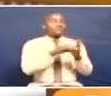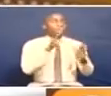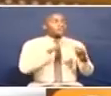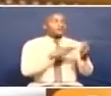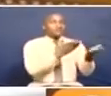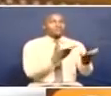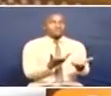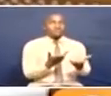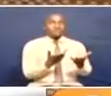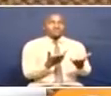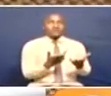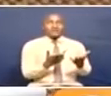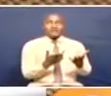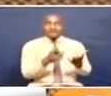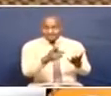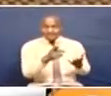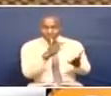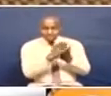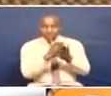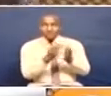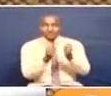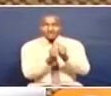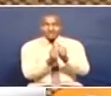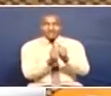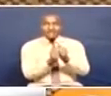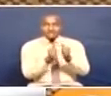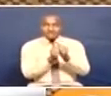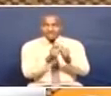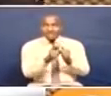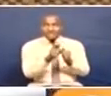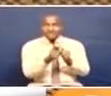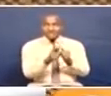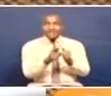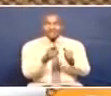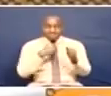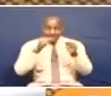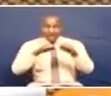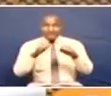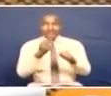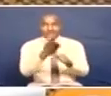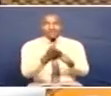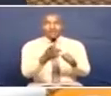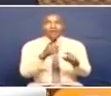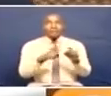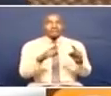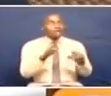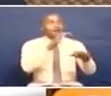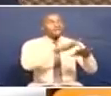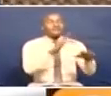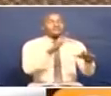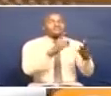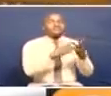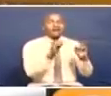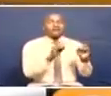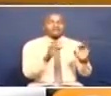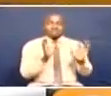you, even if this anomaly, 10 of them, if these 10 anomalies, even if I agree they were there, how did it affect the result?